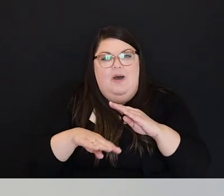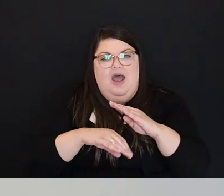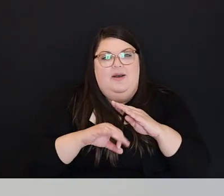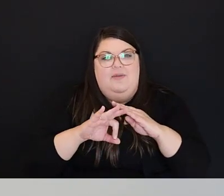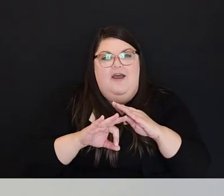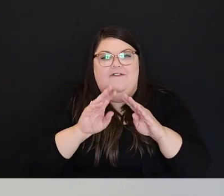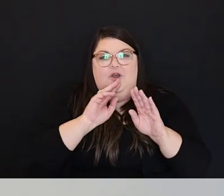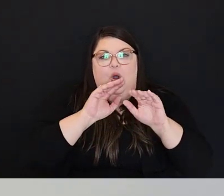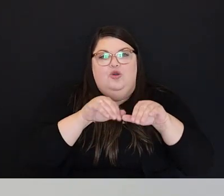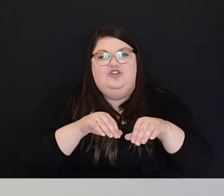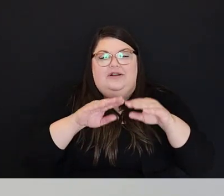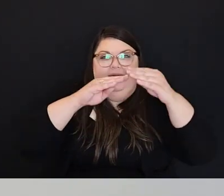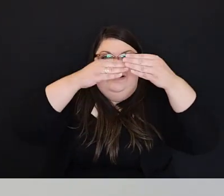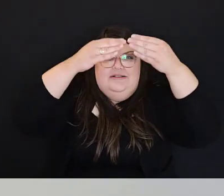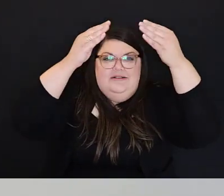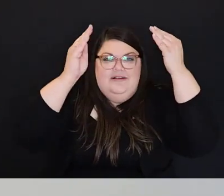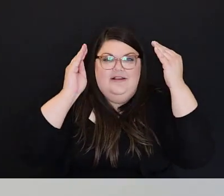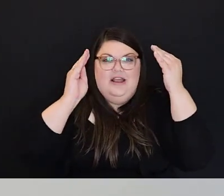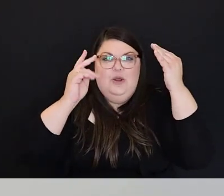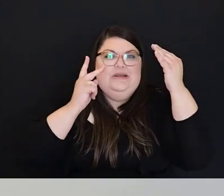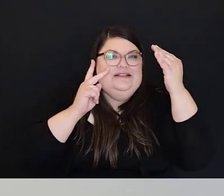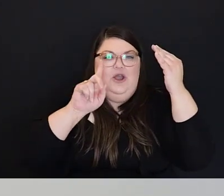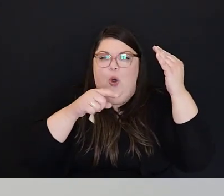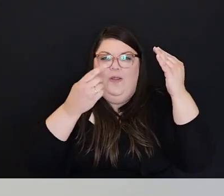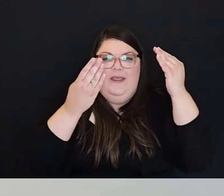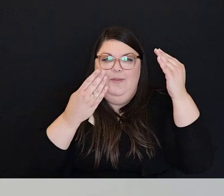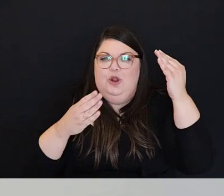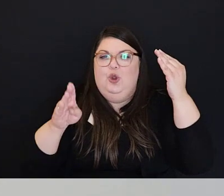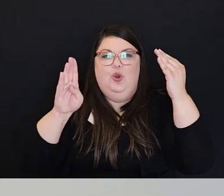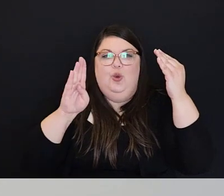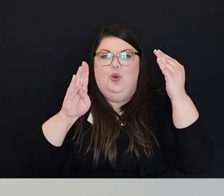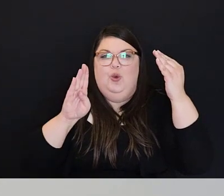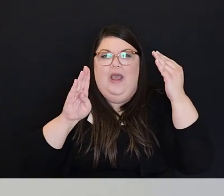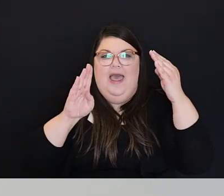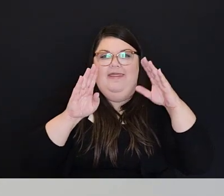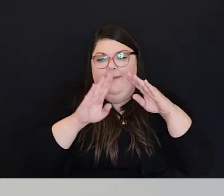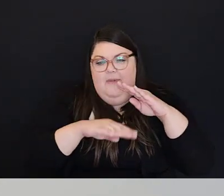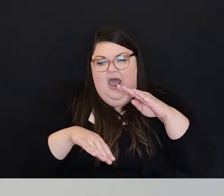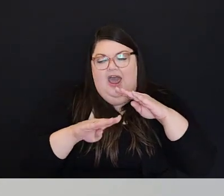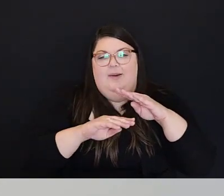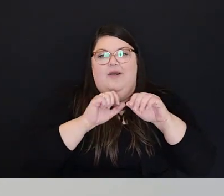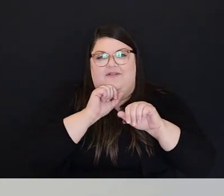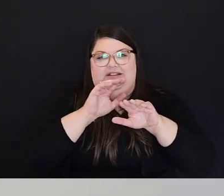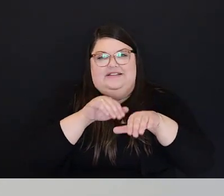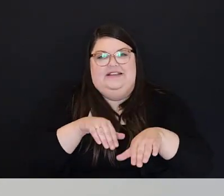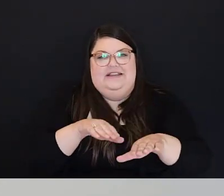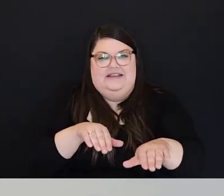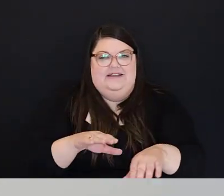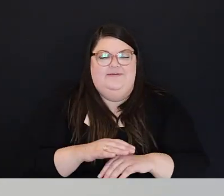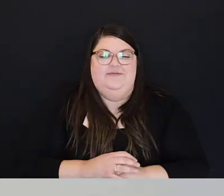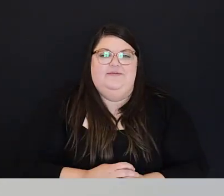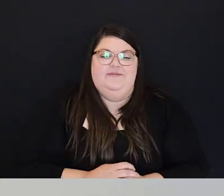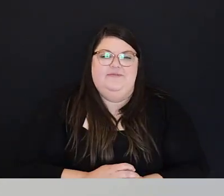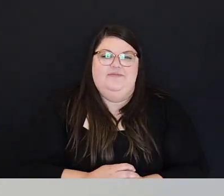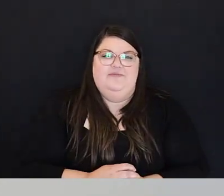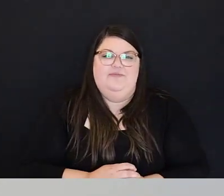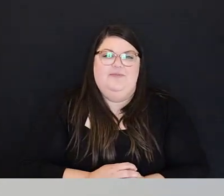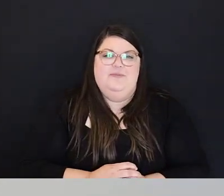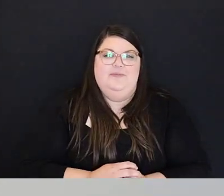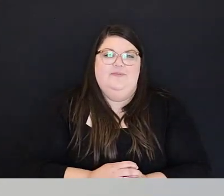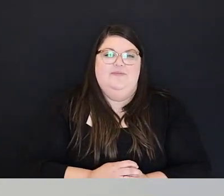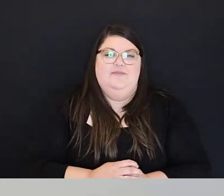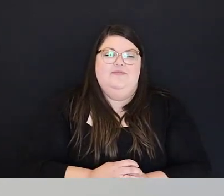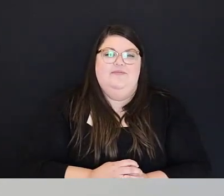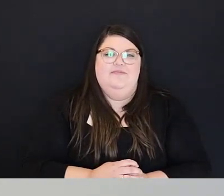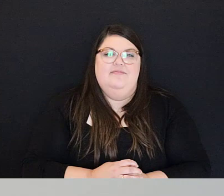blue. We're entirely in this lens of blue at the bottom of the sea. And walking around LA and, you